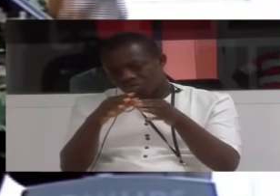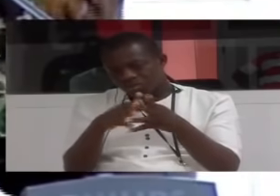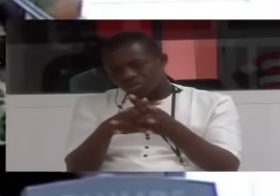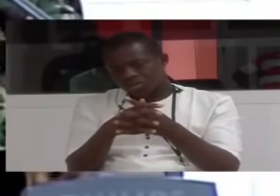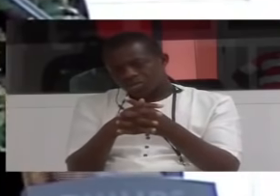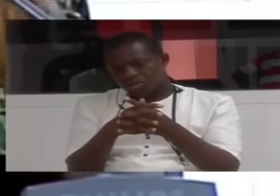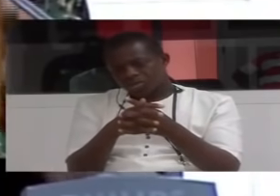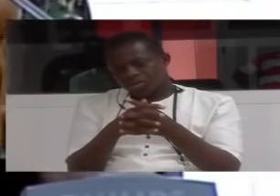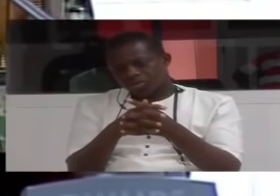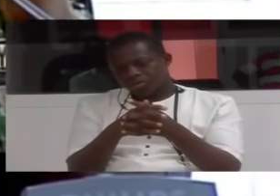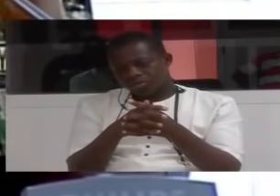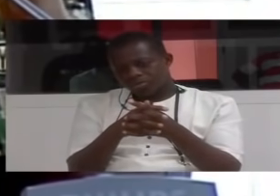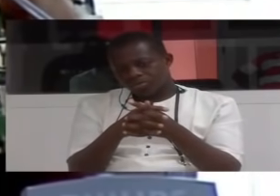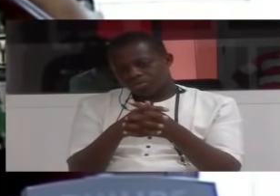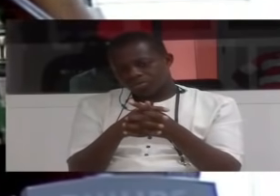because